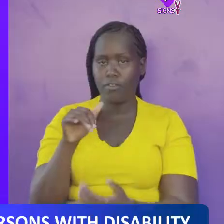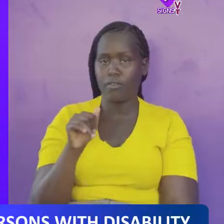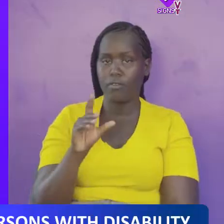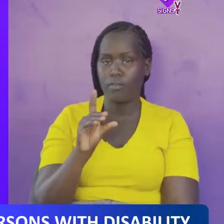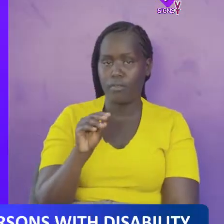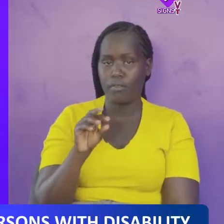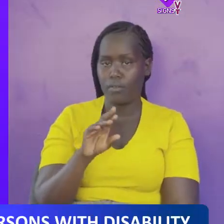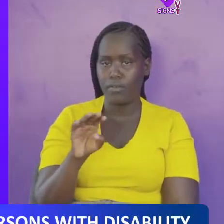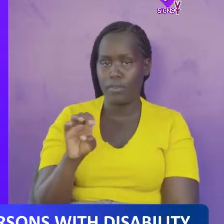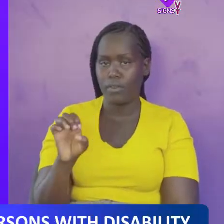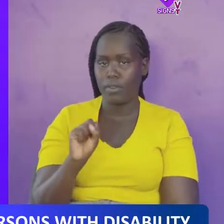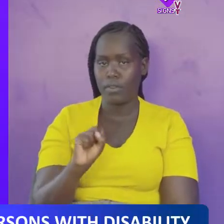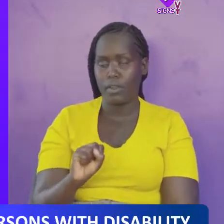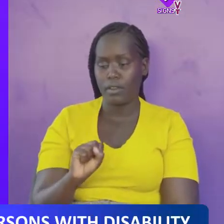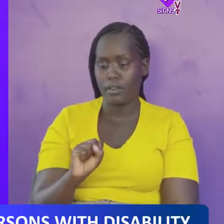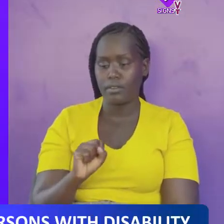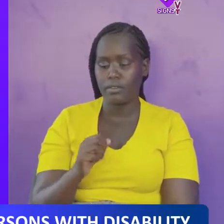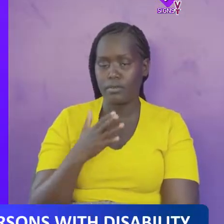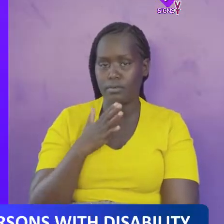Sure.